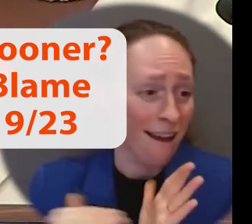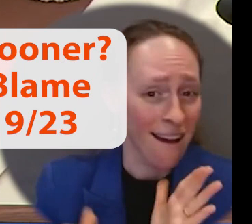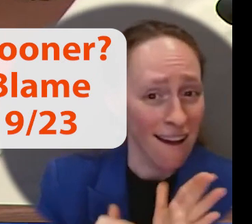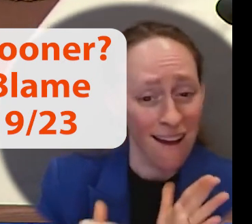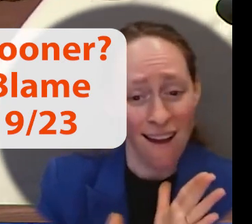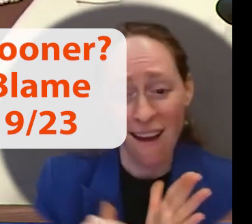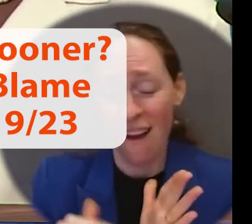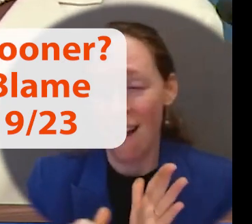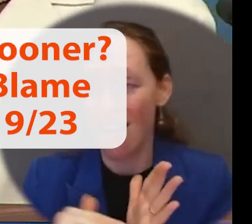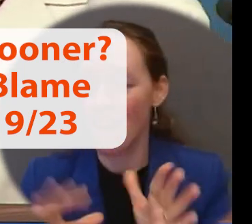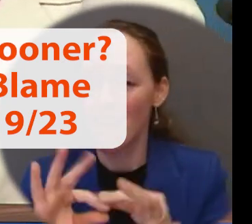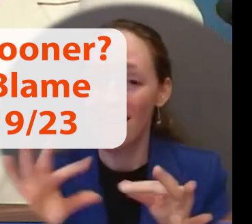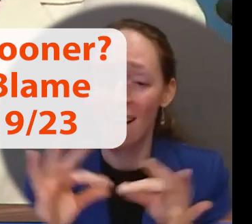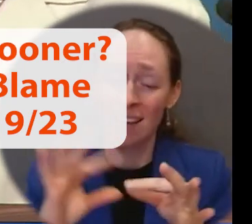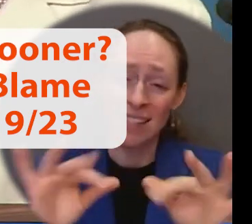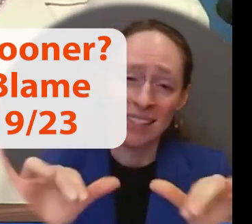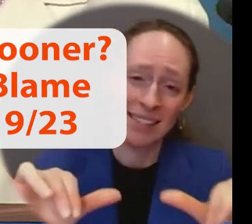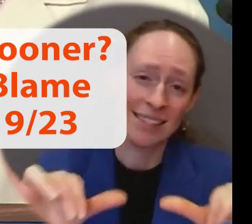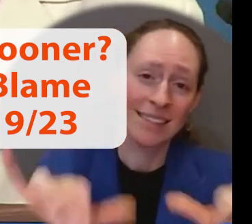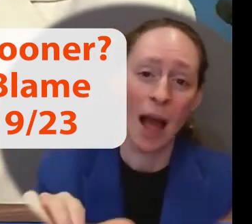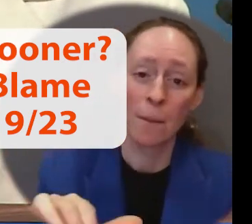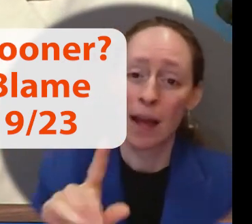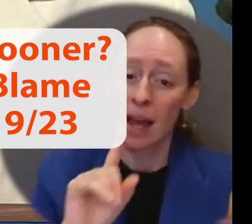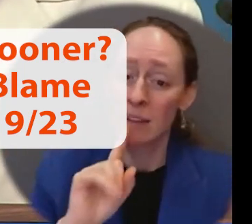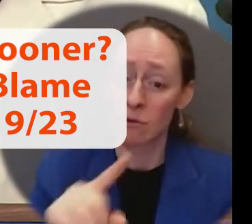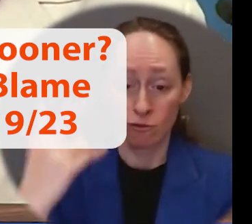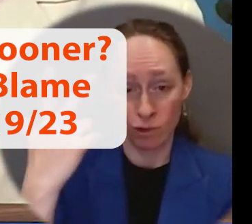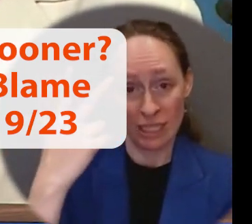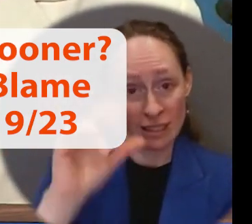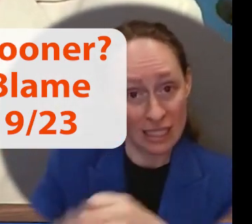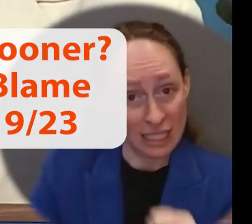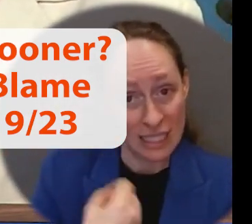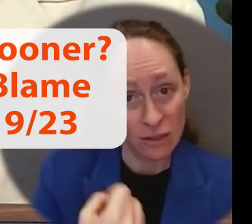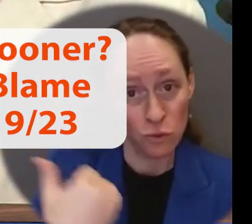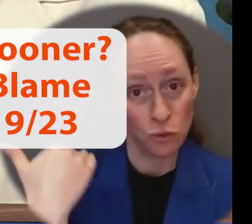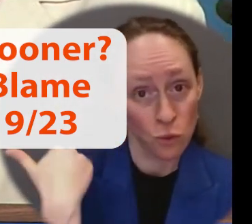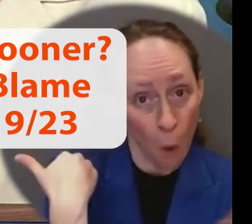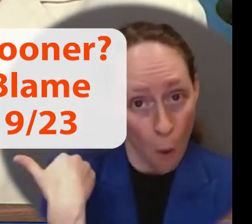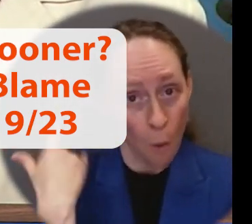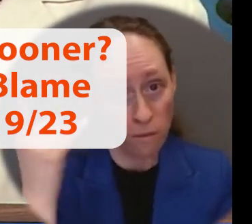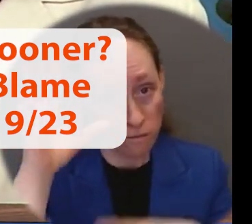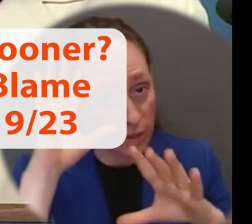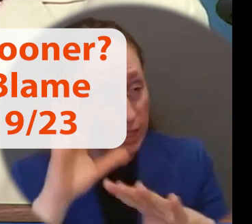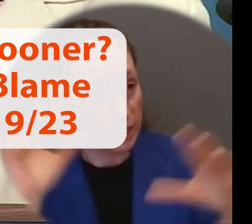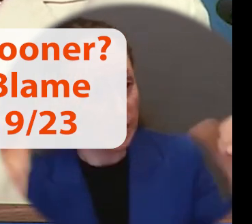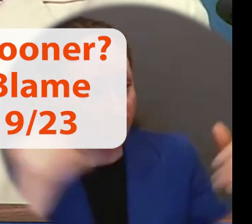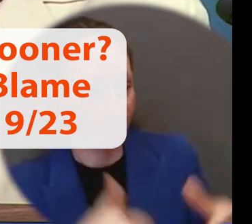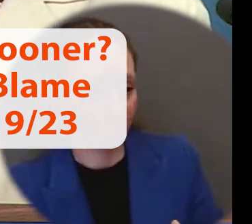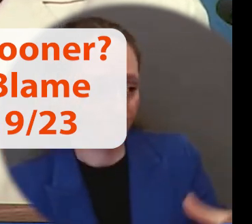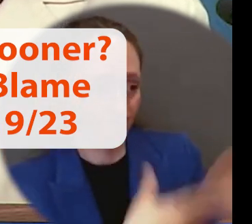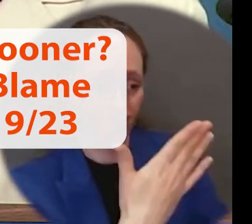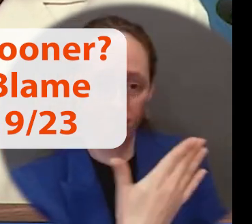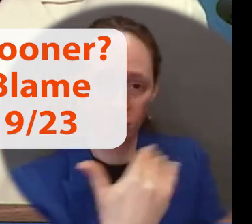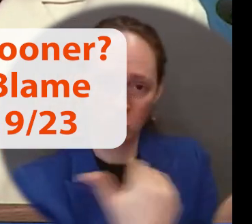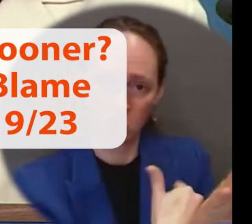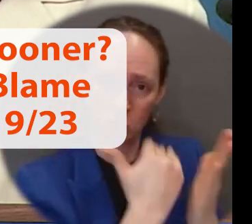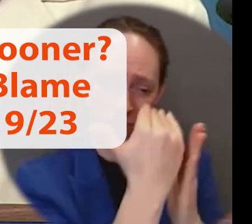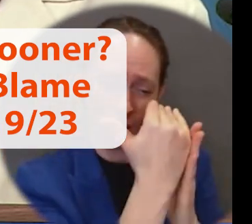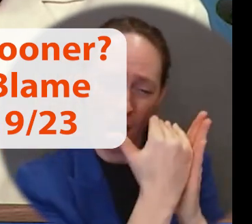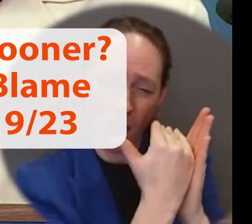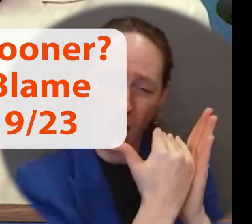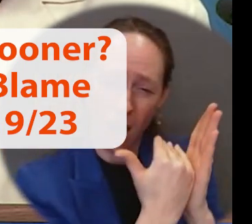administration. Almost 3 years ago, the president put forth a comprehensive immigration proposal. That's how serious he took